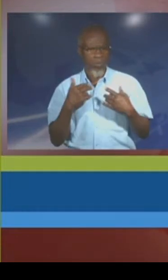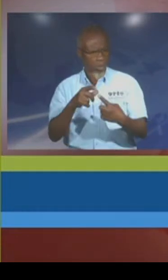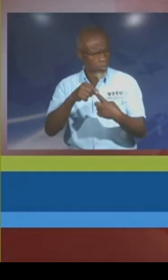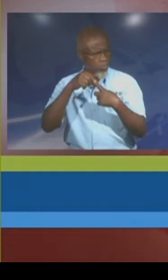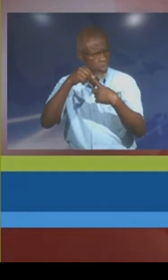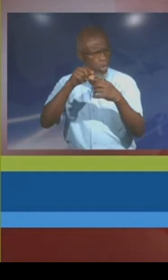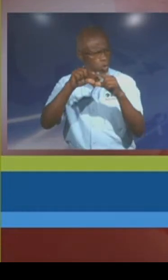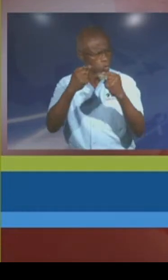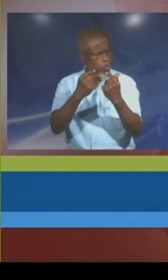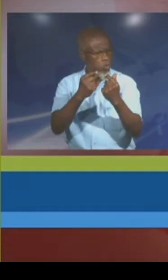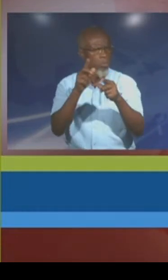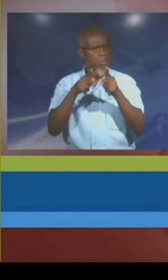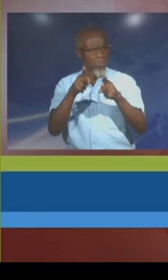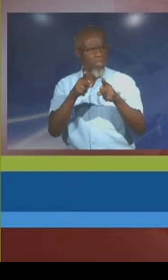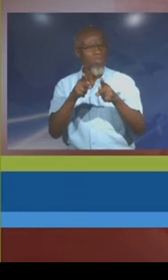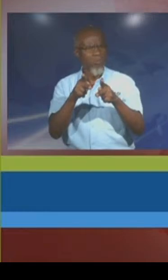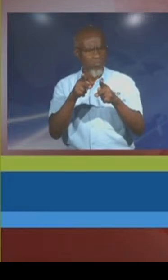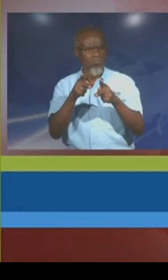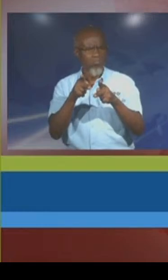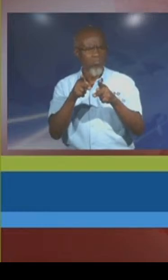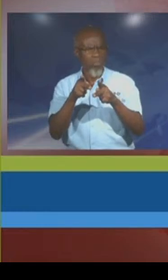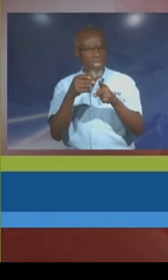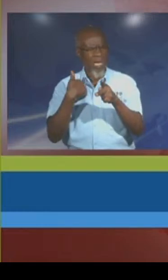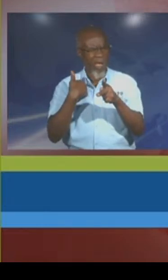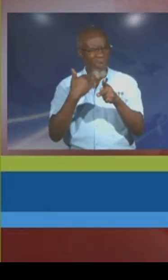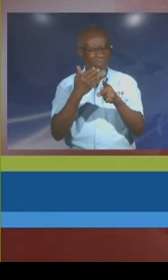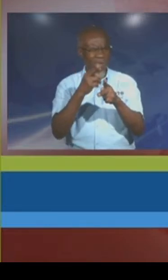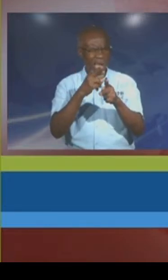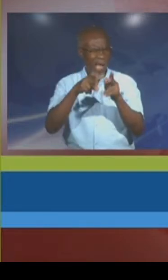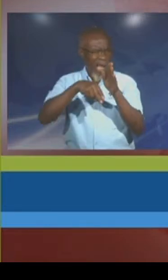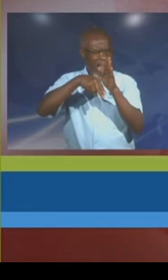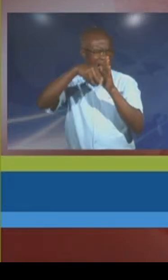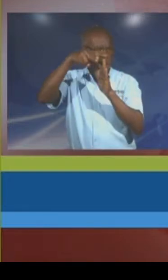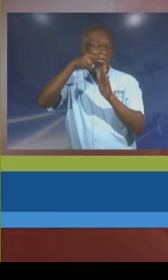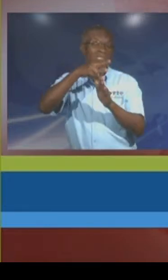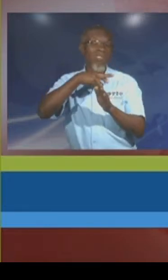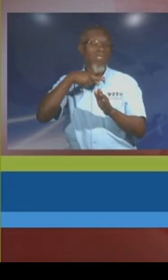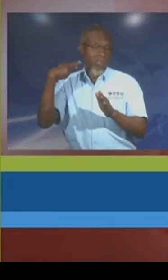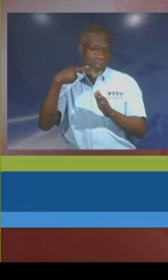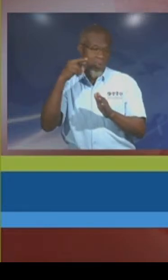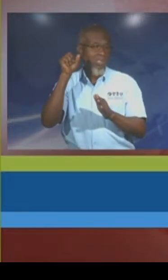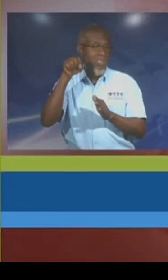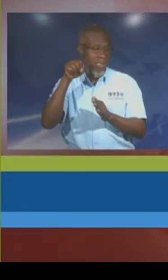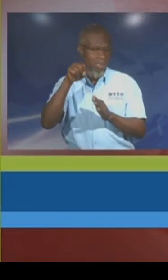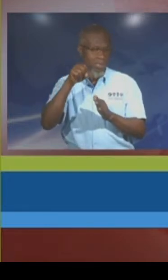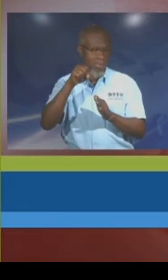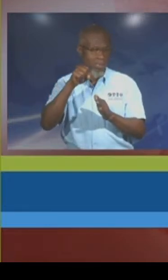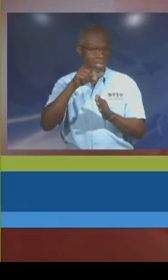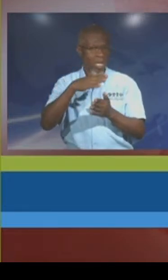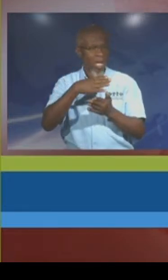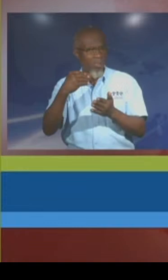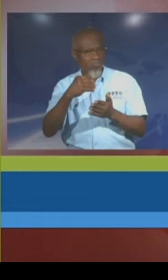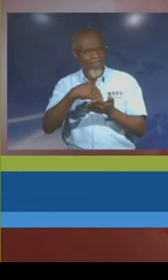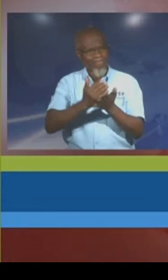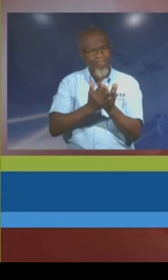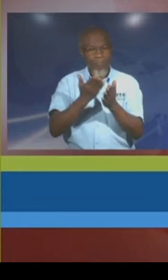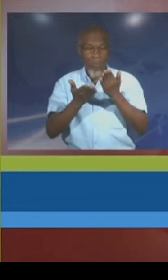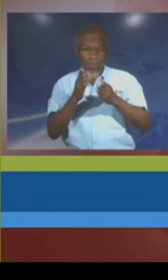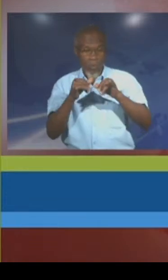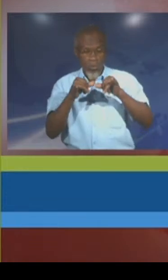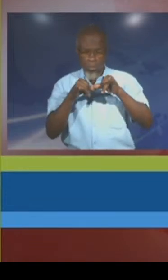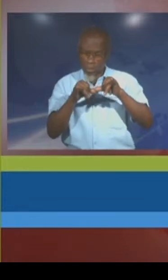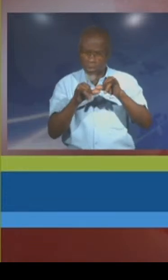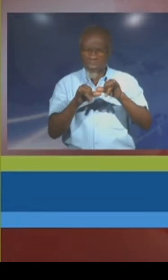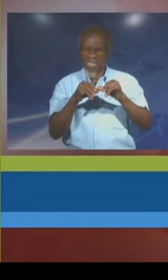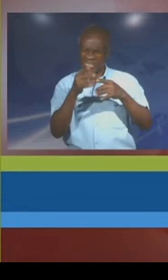people that have a greater risk than the general population. And some persons are more likely to become very ill and should continue to wear their